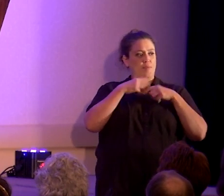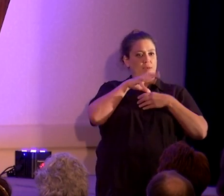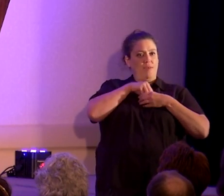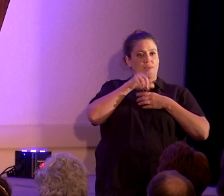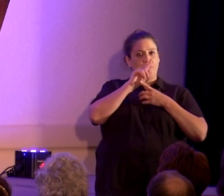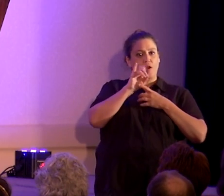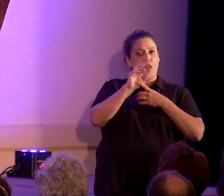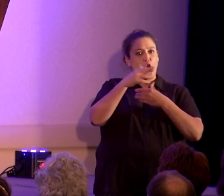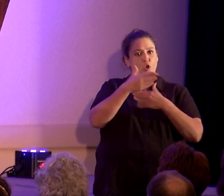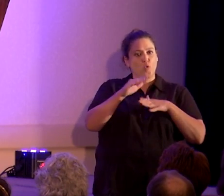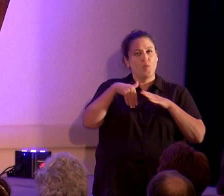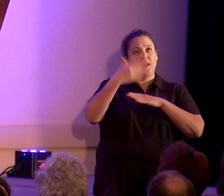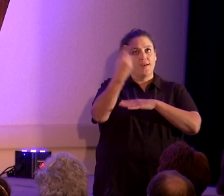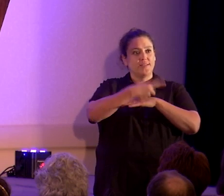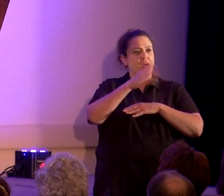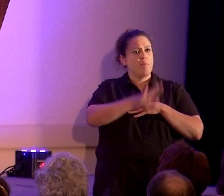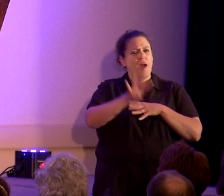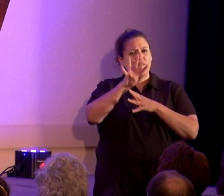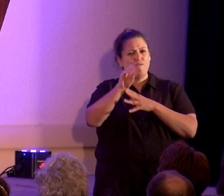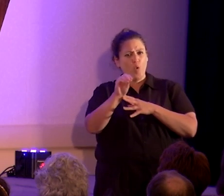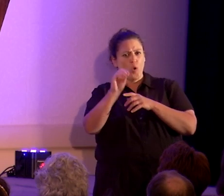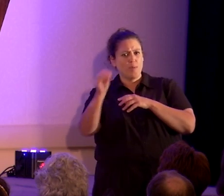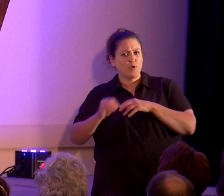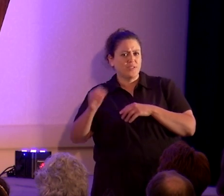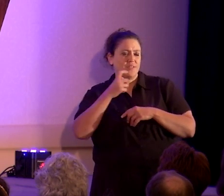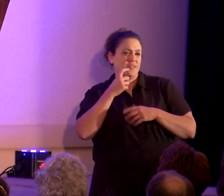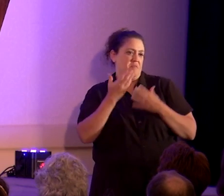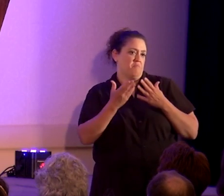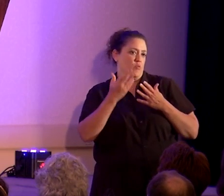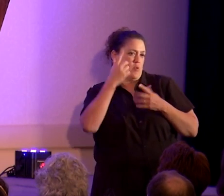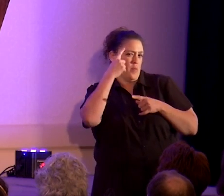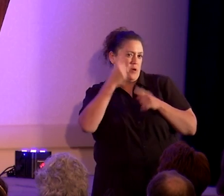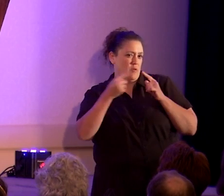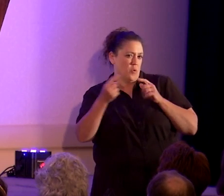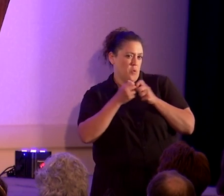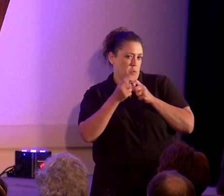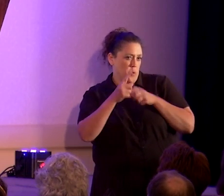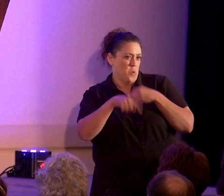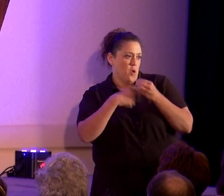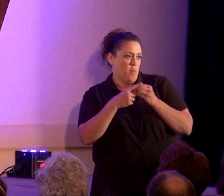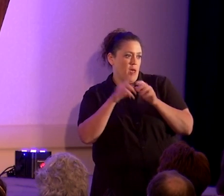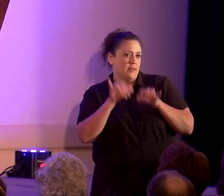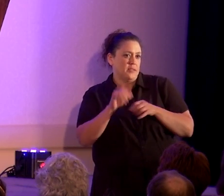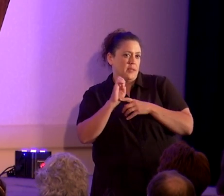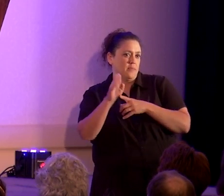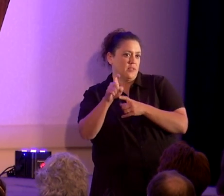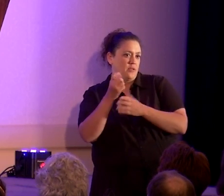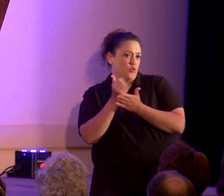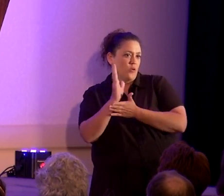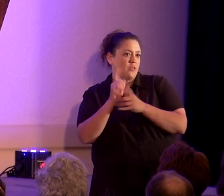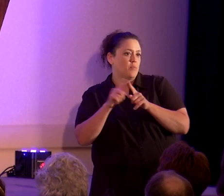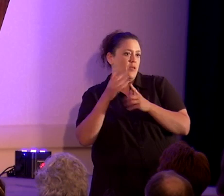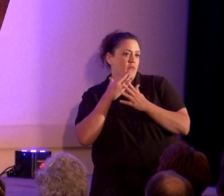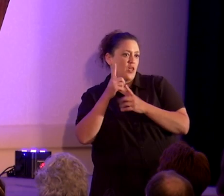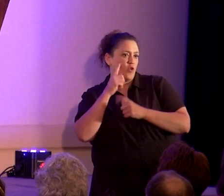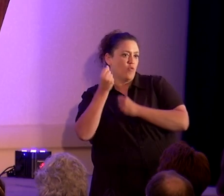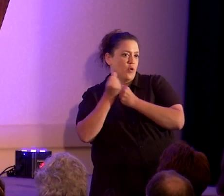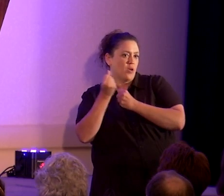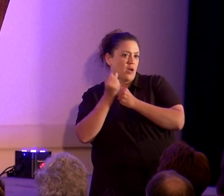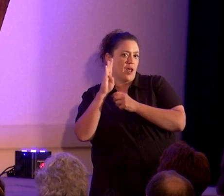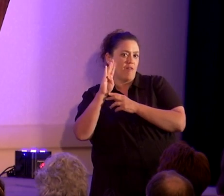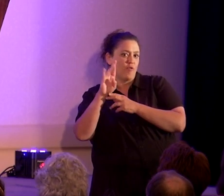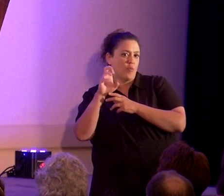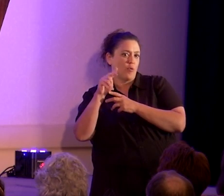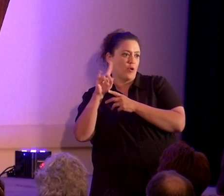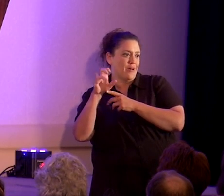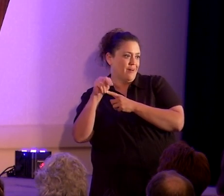and about 40% of them, I'd say, said, we may not agree with you on the same-sex rights issue, but we really appreciate you speaking out for Brendan, the player I was